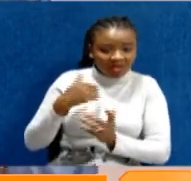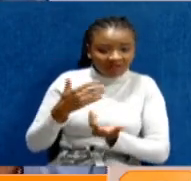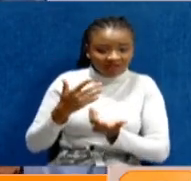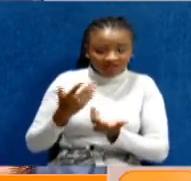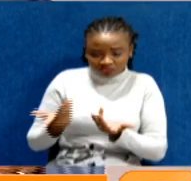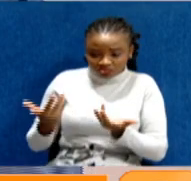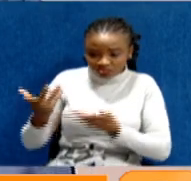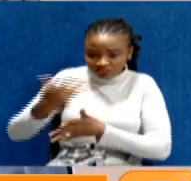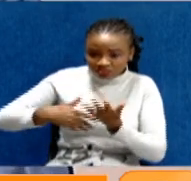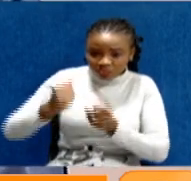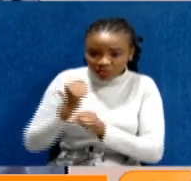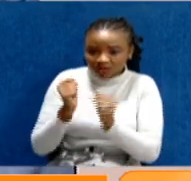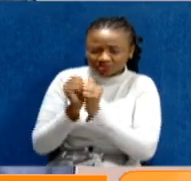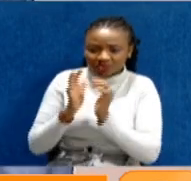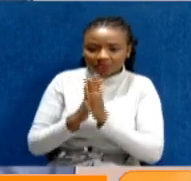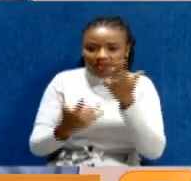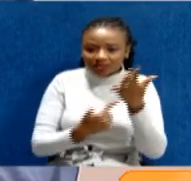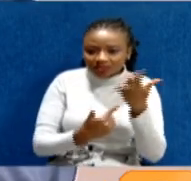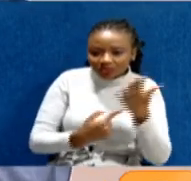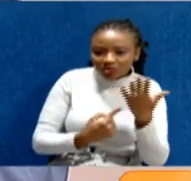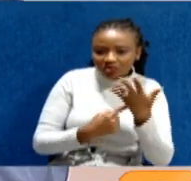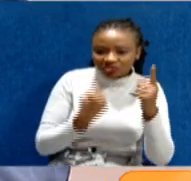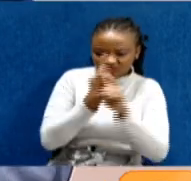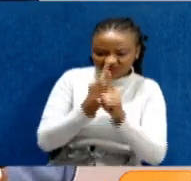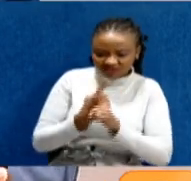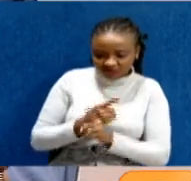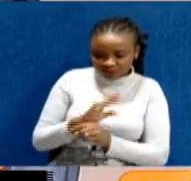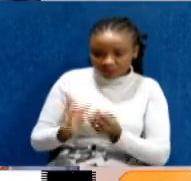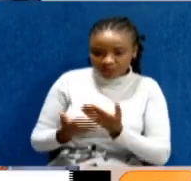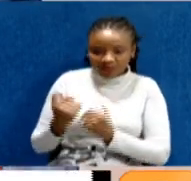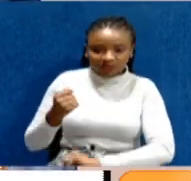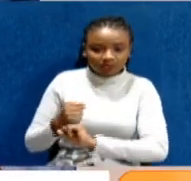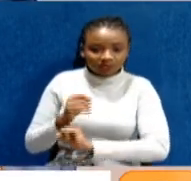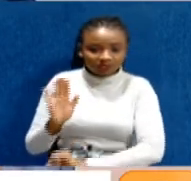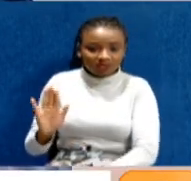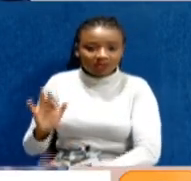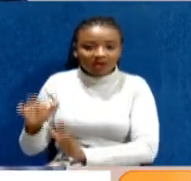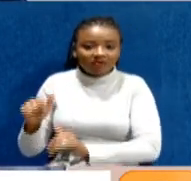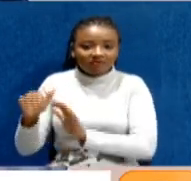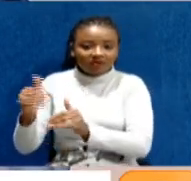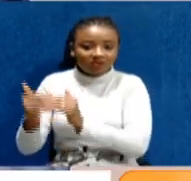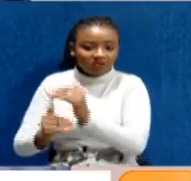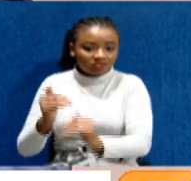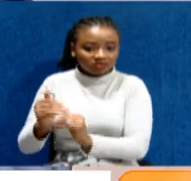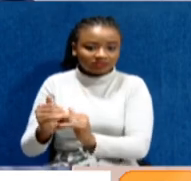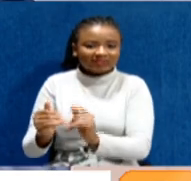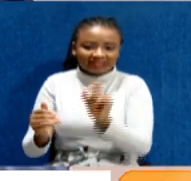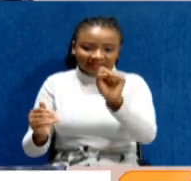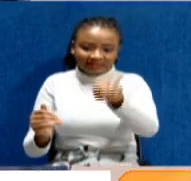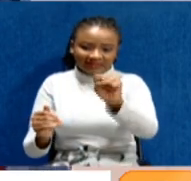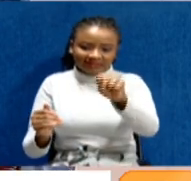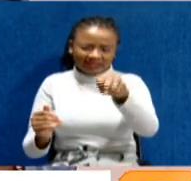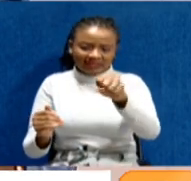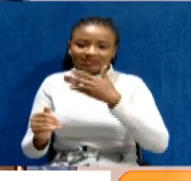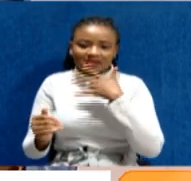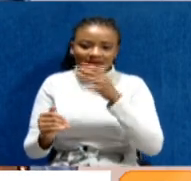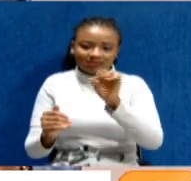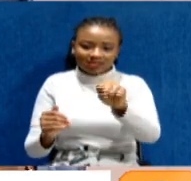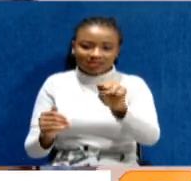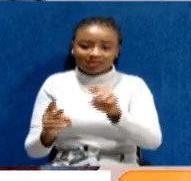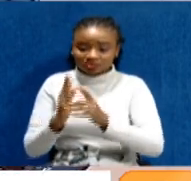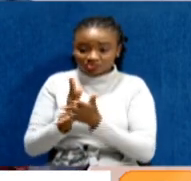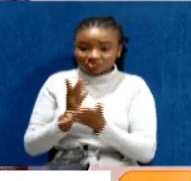practices, technologies that can support organic agriculture? And the answer is yes. But also, that is not sufficient. Yeah. You know, the farmers can